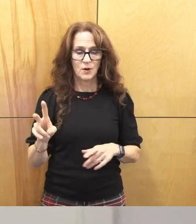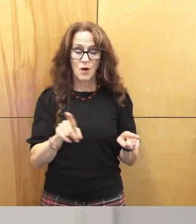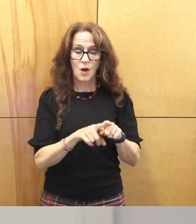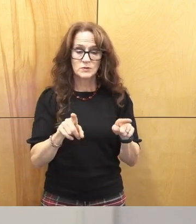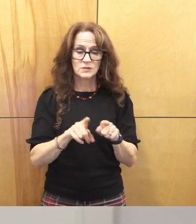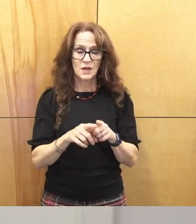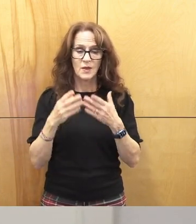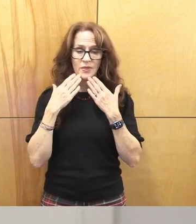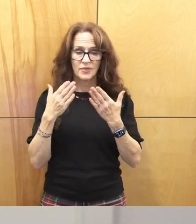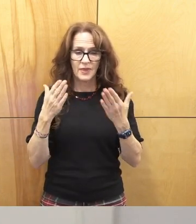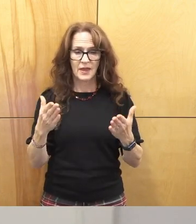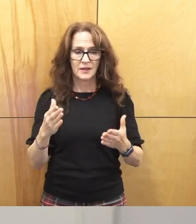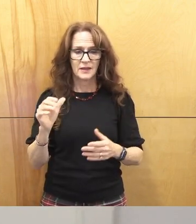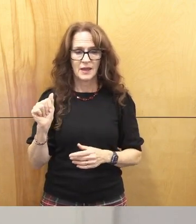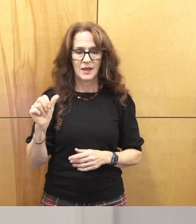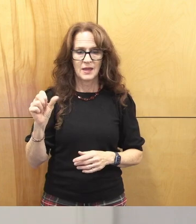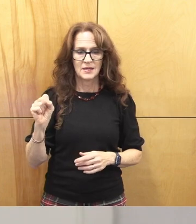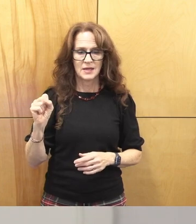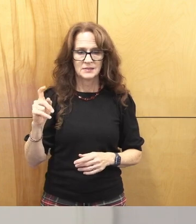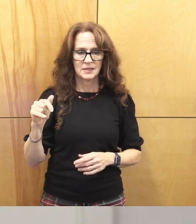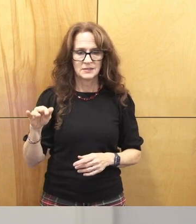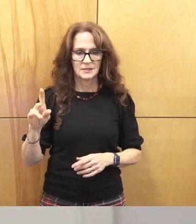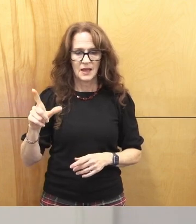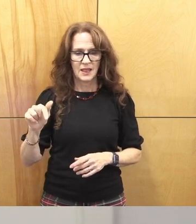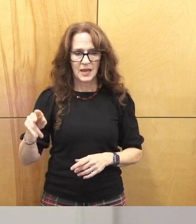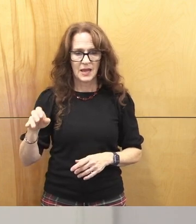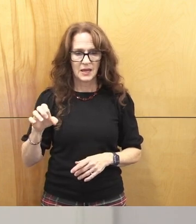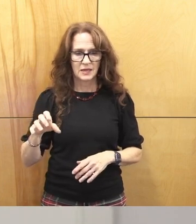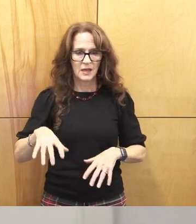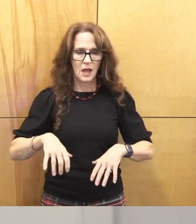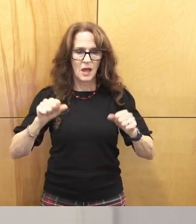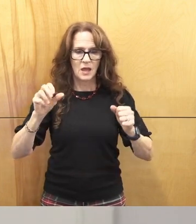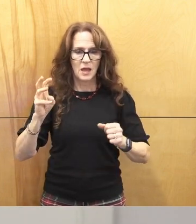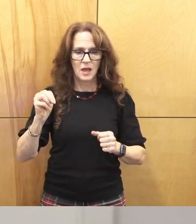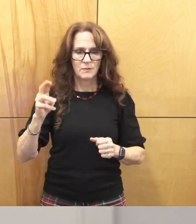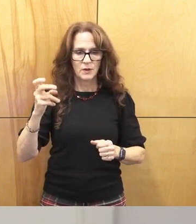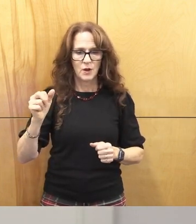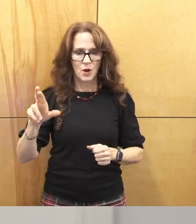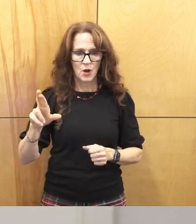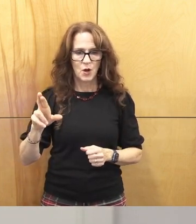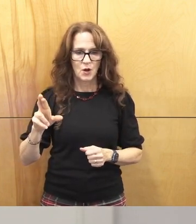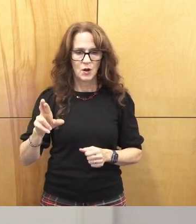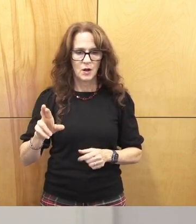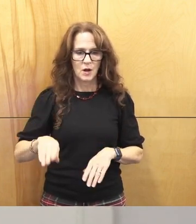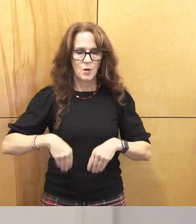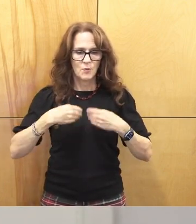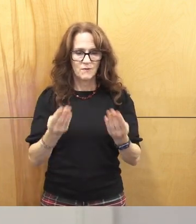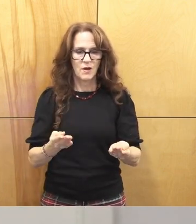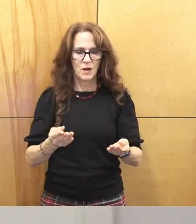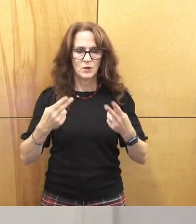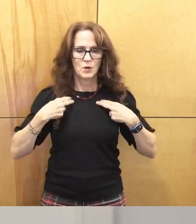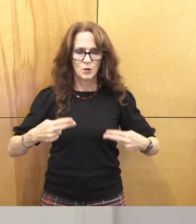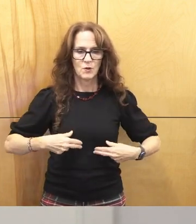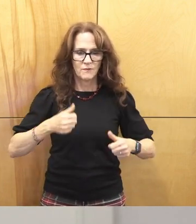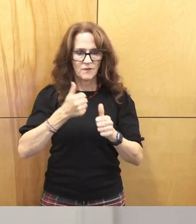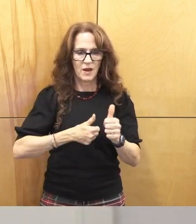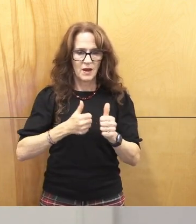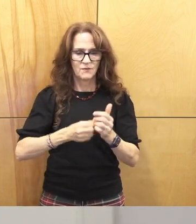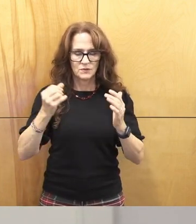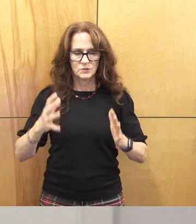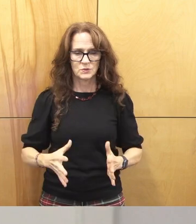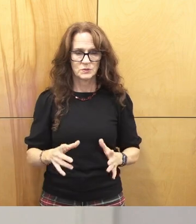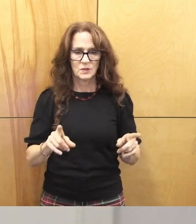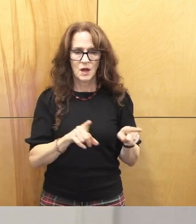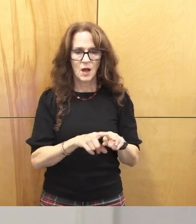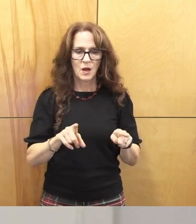just want to thank the Assistance League following the event that was held at Muir that was providing a uniform for every student at Muir. They have